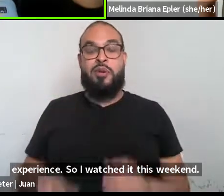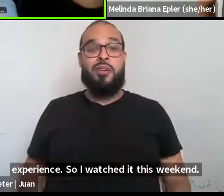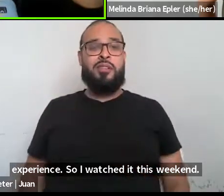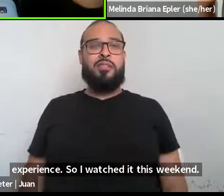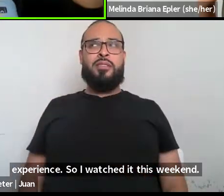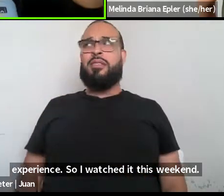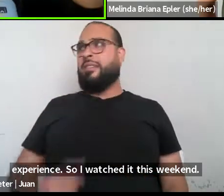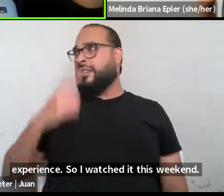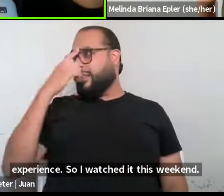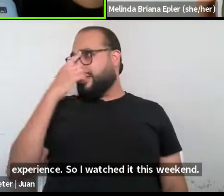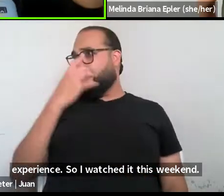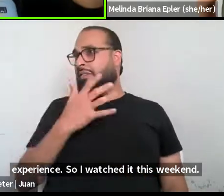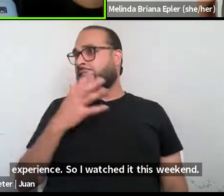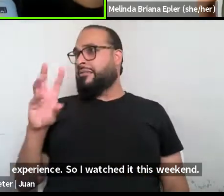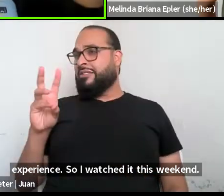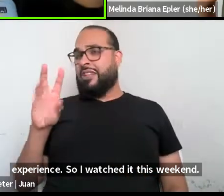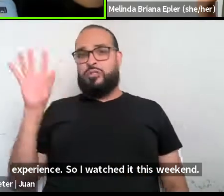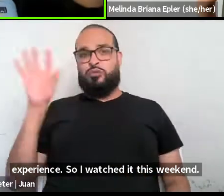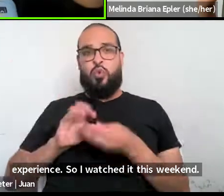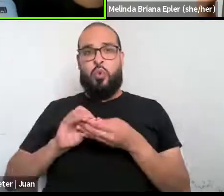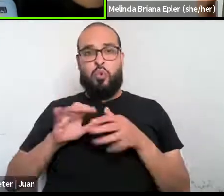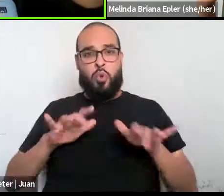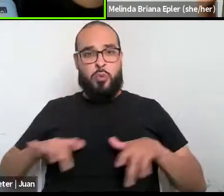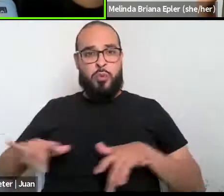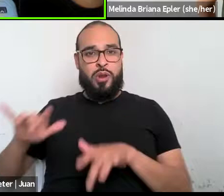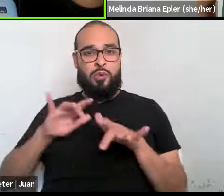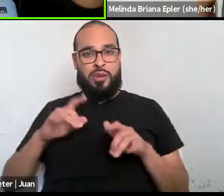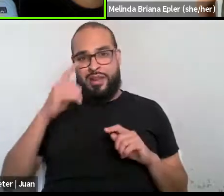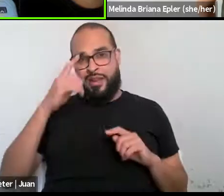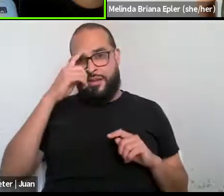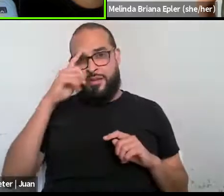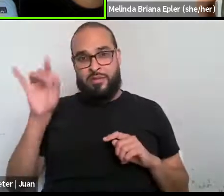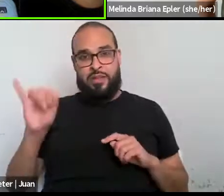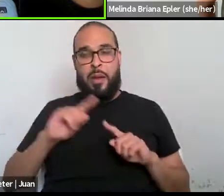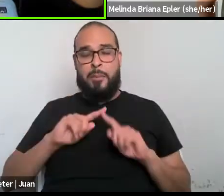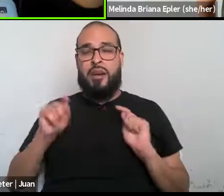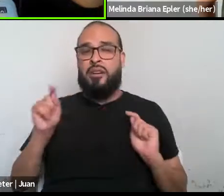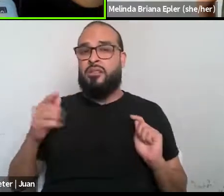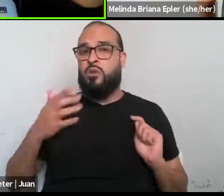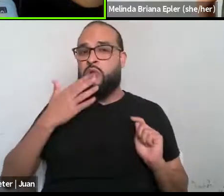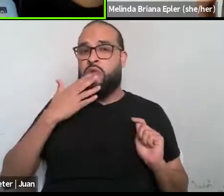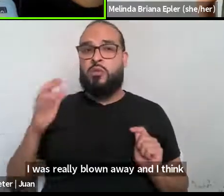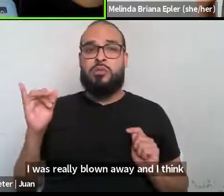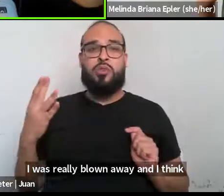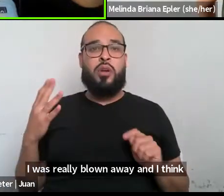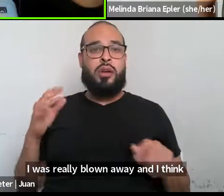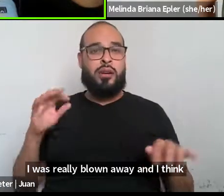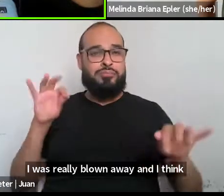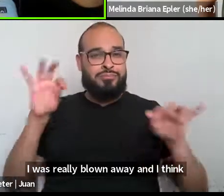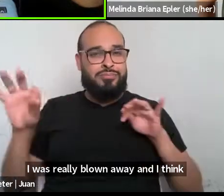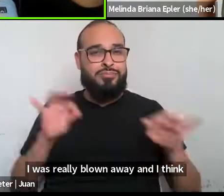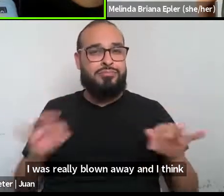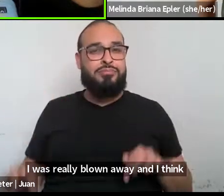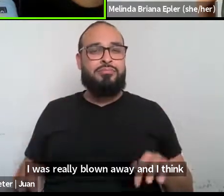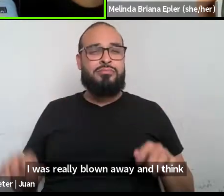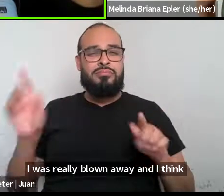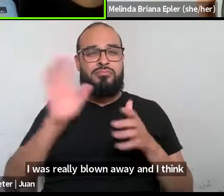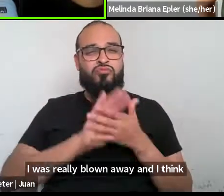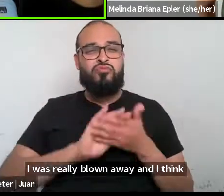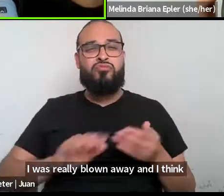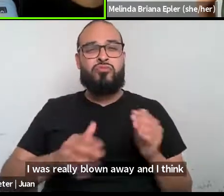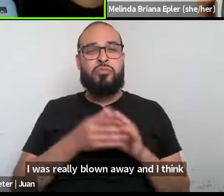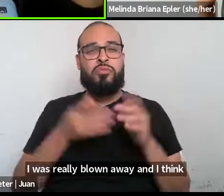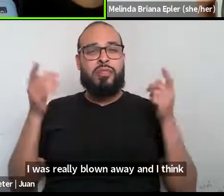maybe 5 or 6 episodes, but it just did such a good job of telling the stories of what happens in